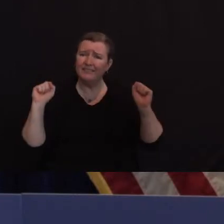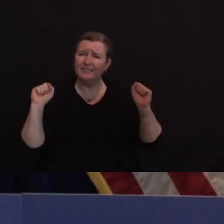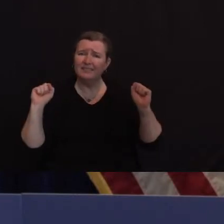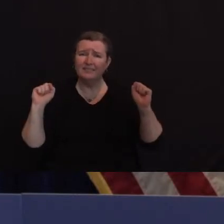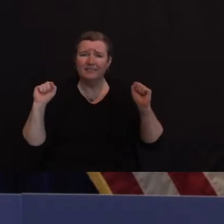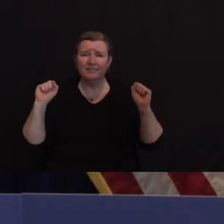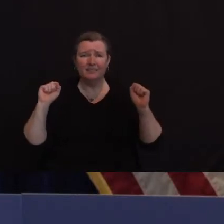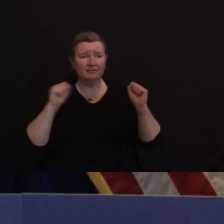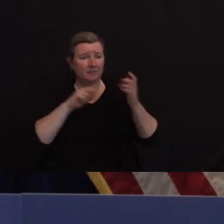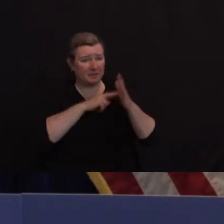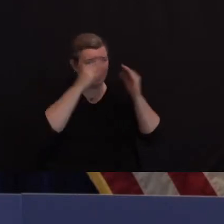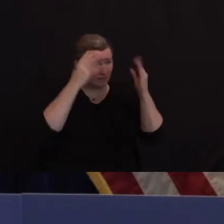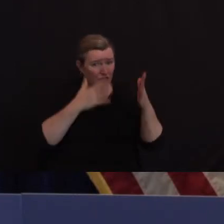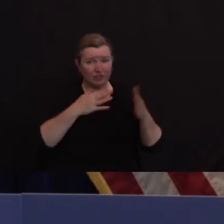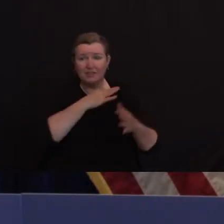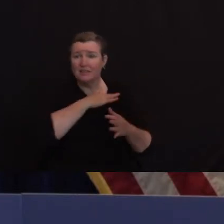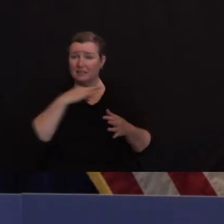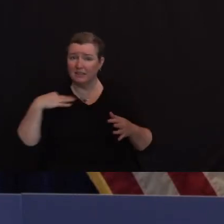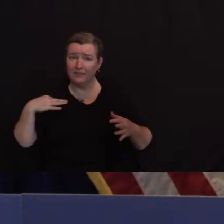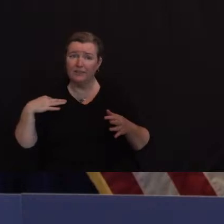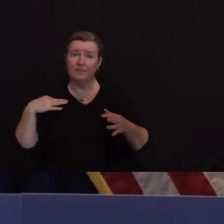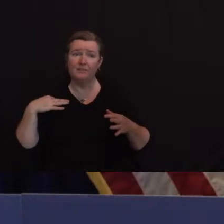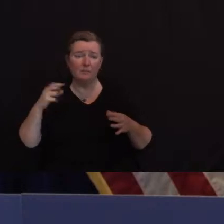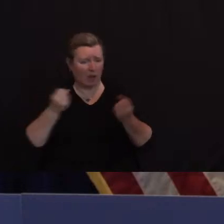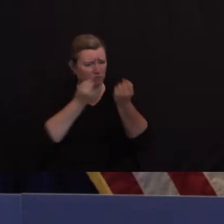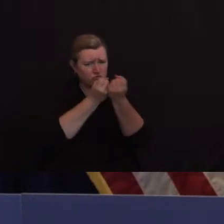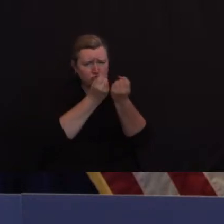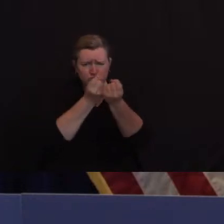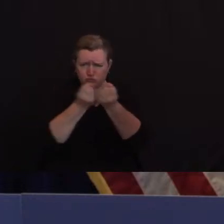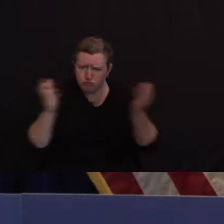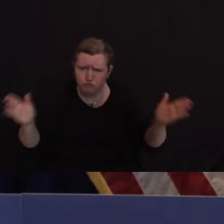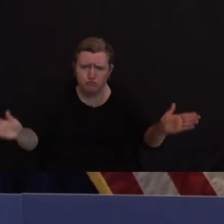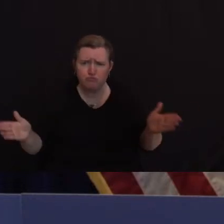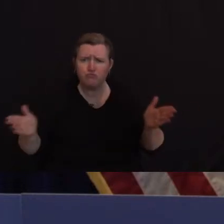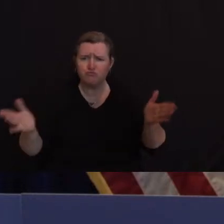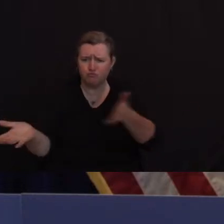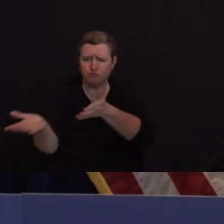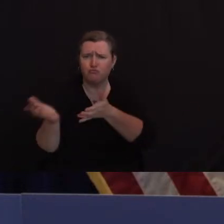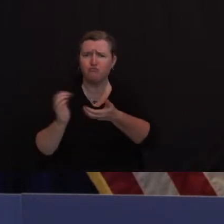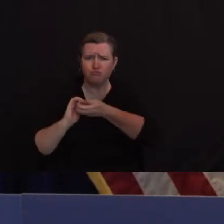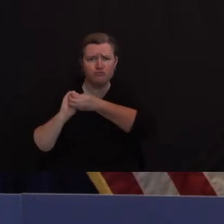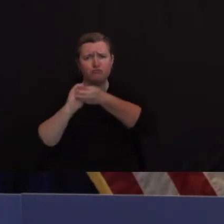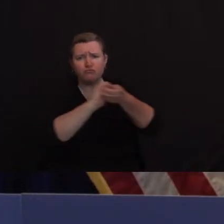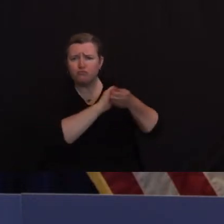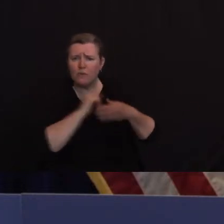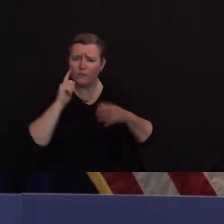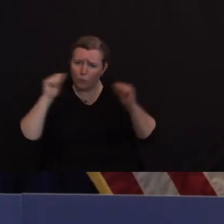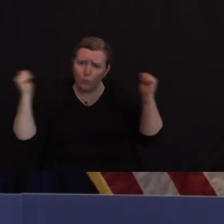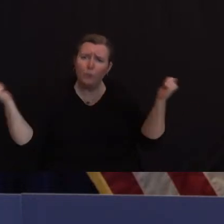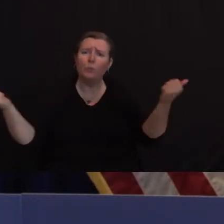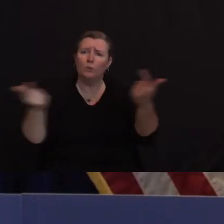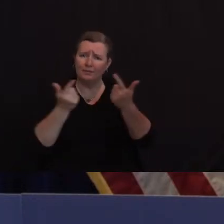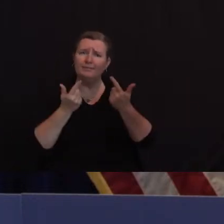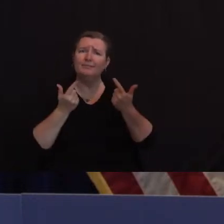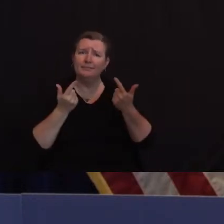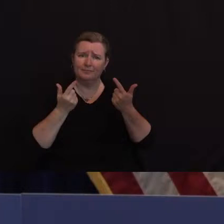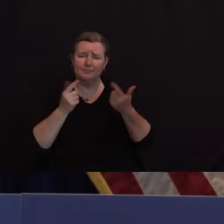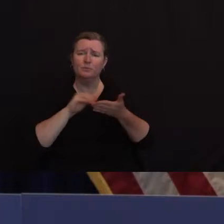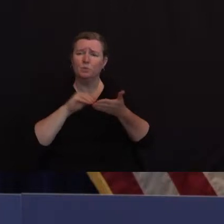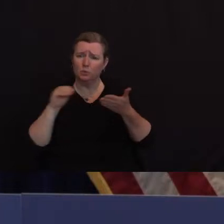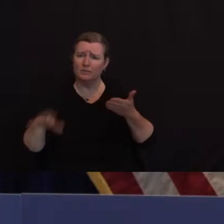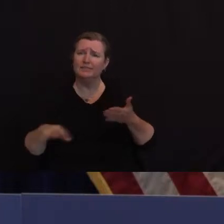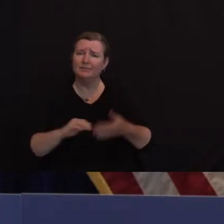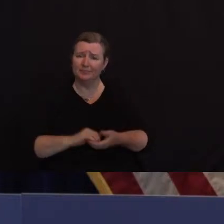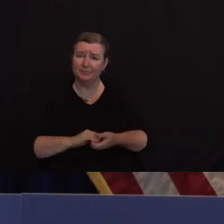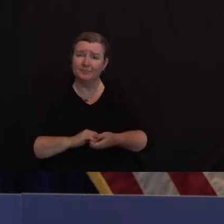school environments to promote overall student well-being. After months of being physically away from the traditional school